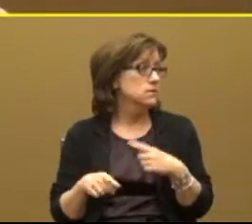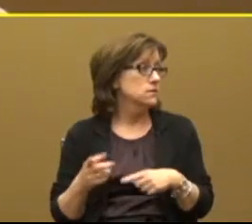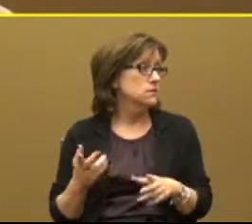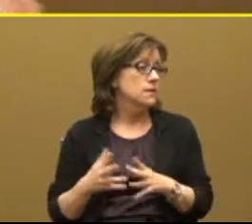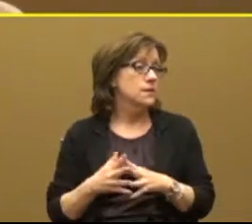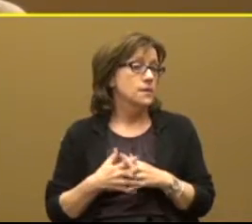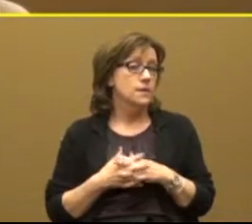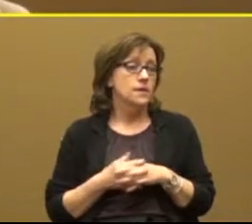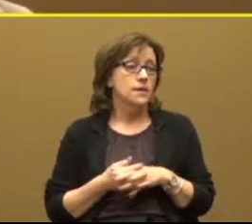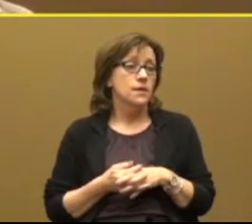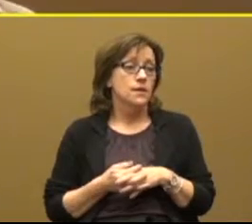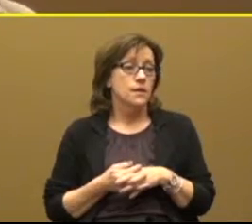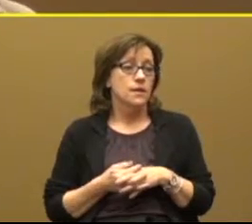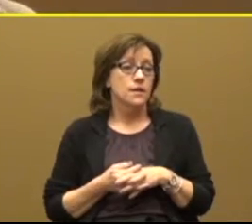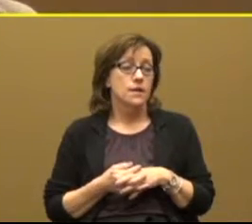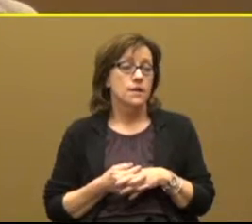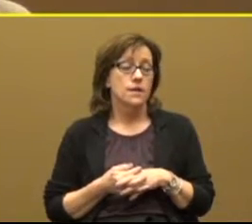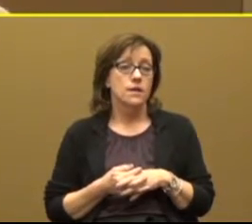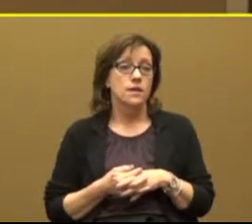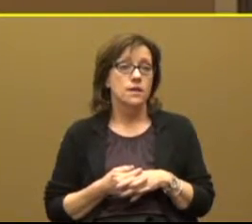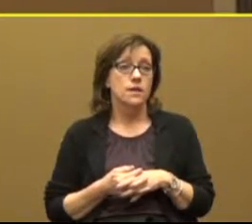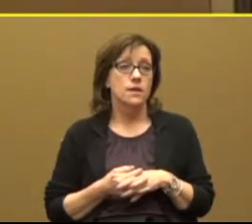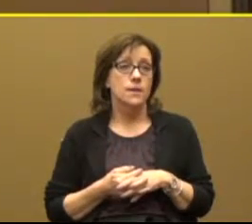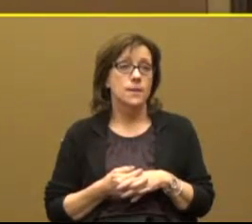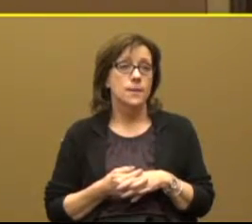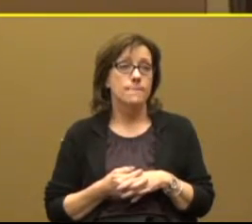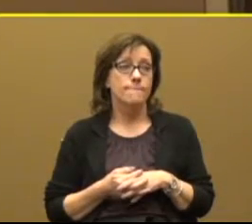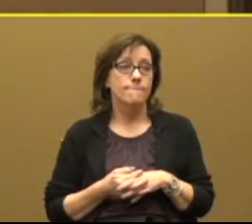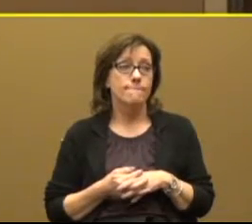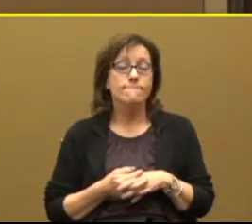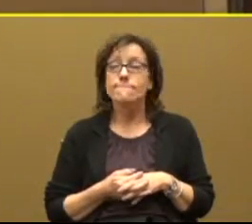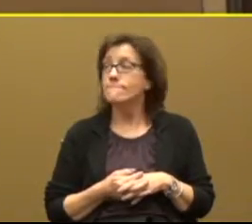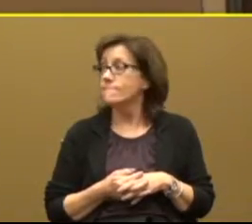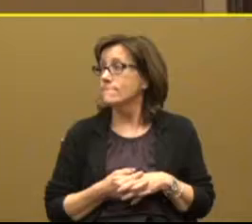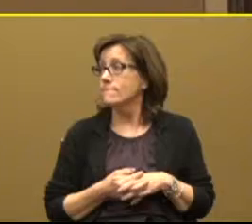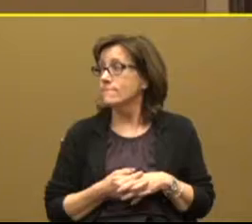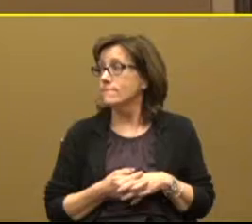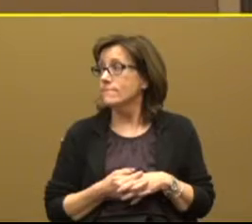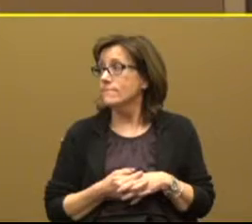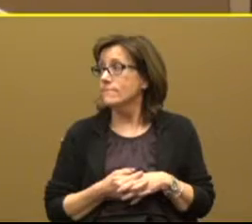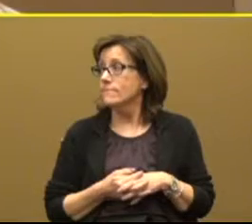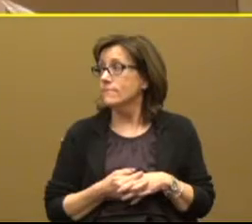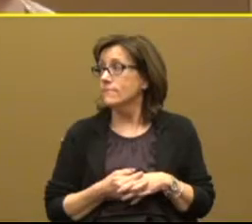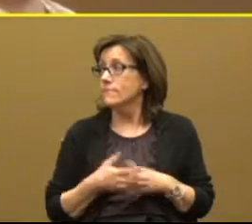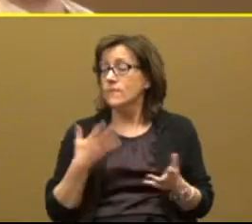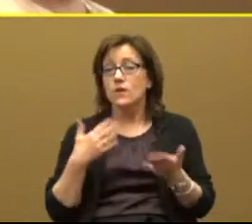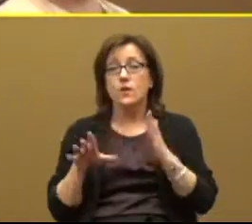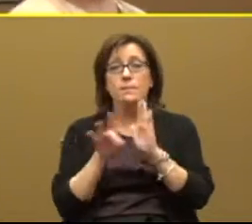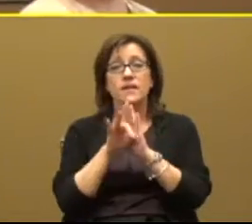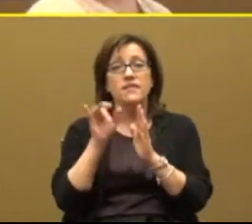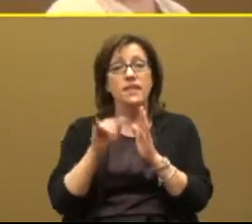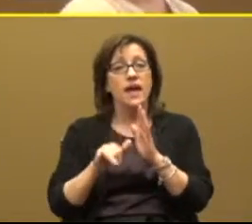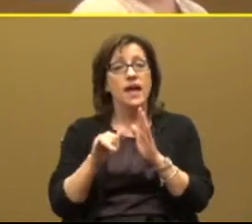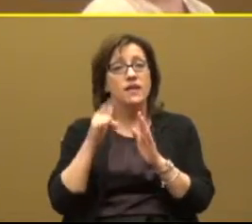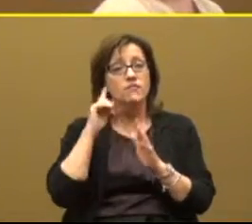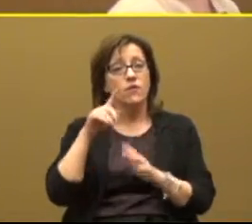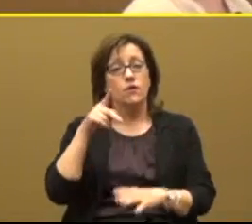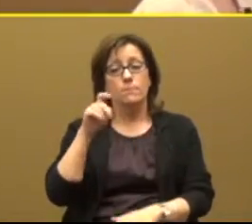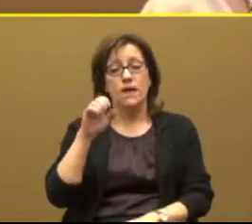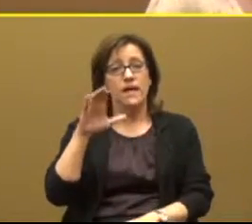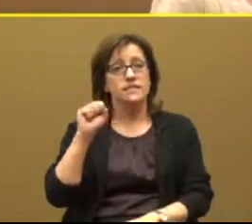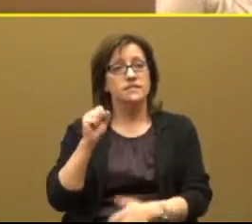So we might typically choose that in PECS in phase 1.